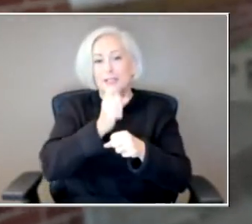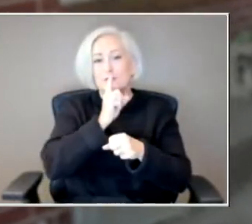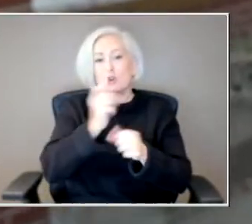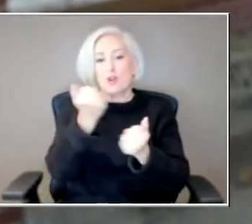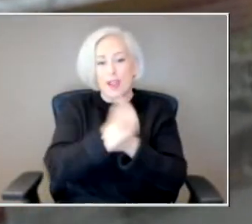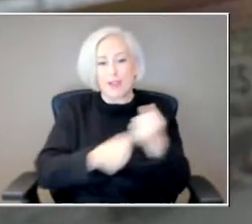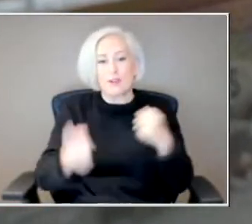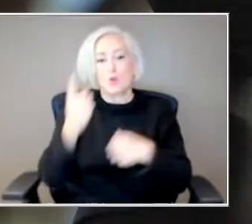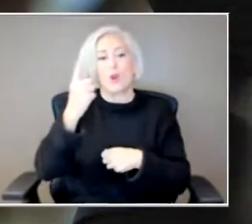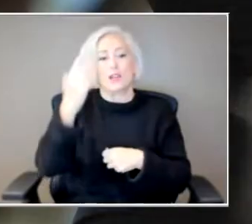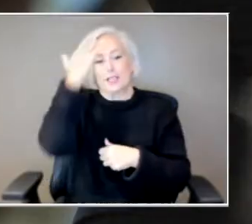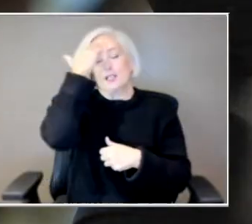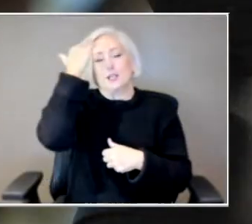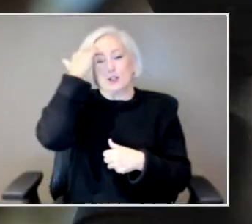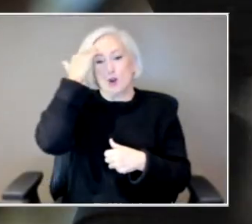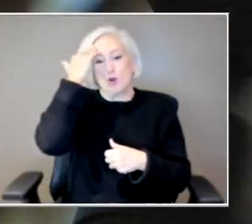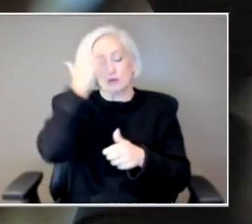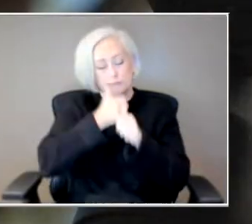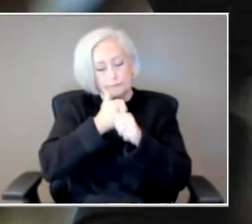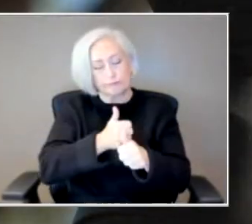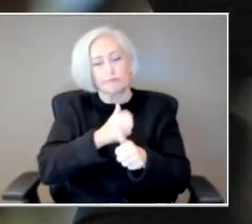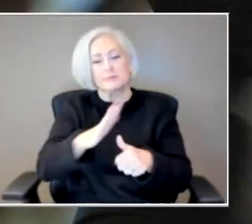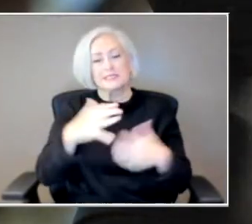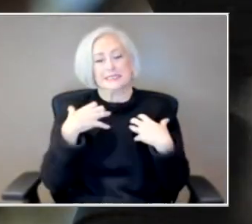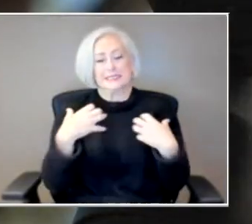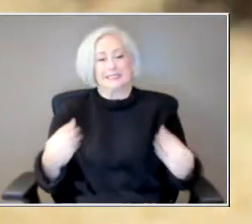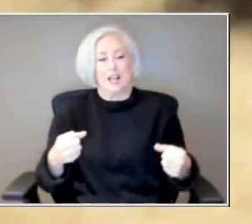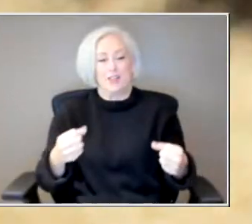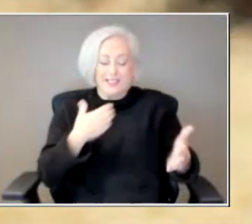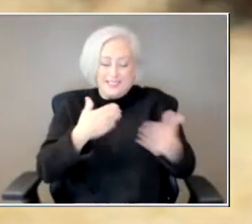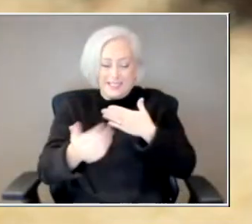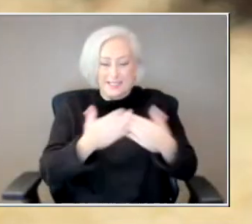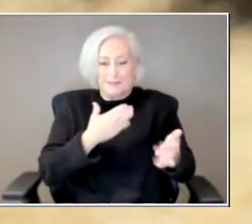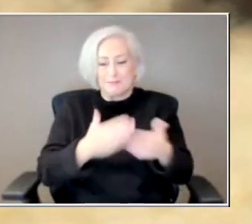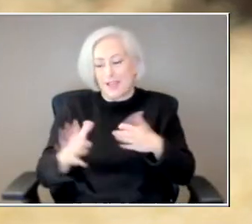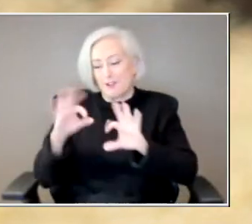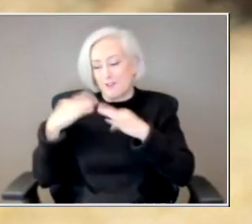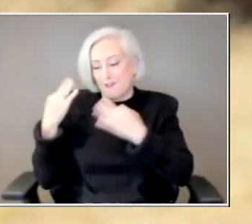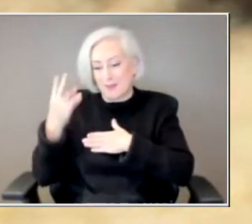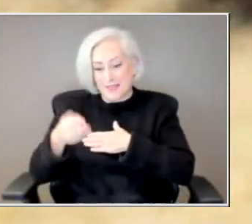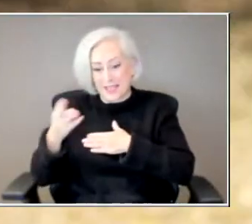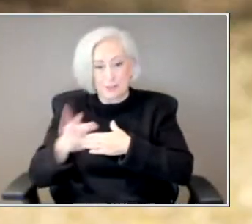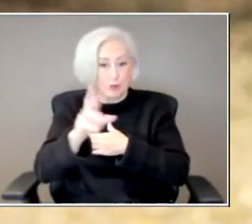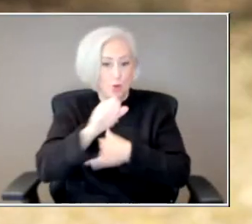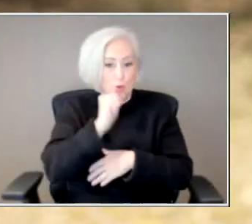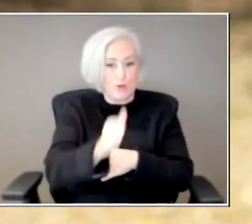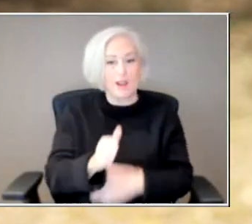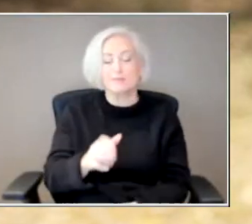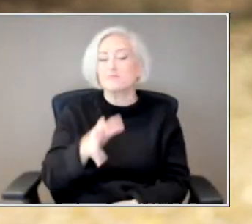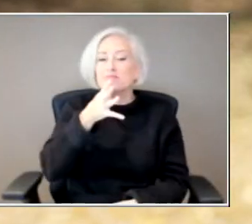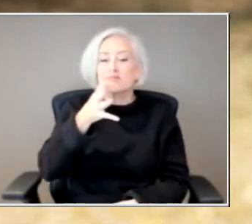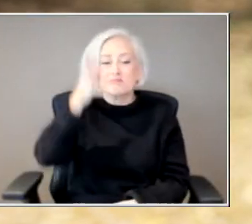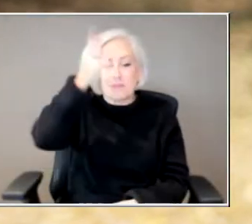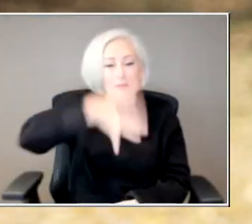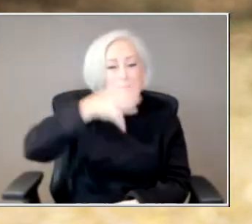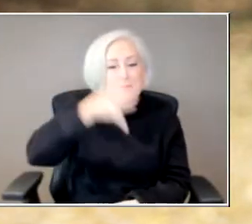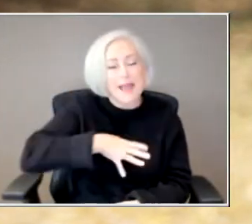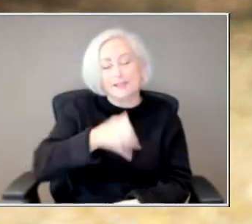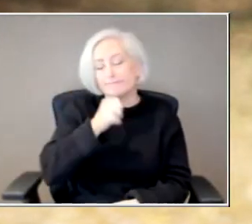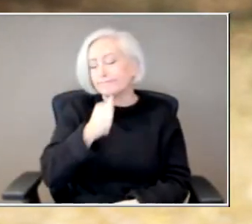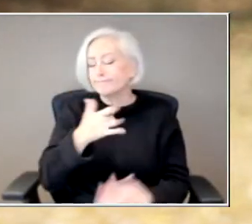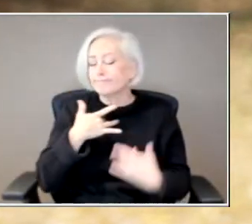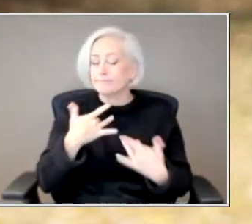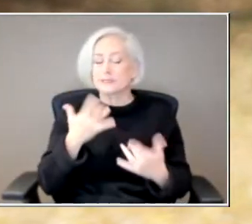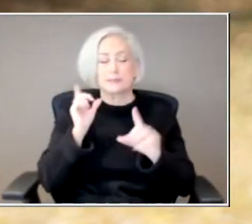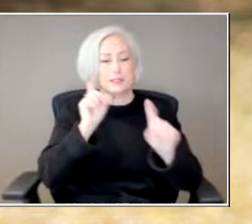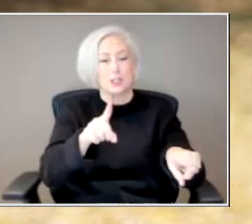on top of their health, family history or not. It's unreal to me that men don't go to doctors. If people are having these problems, they need to